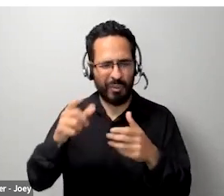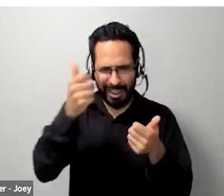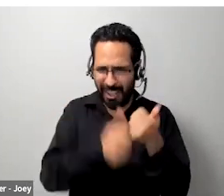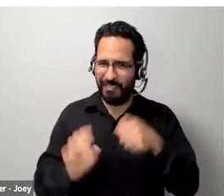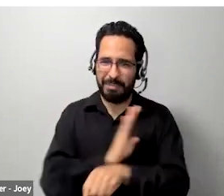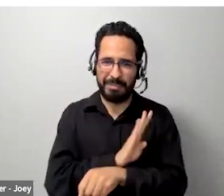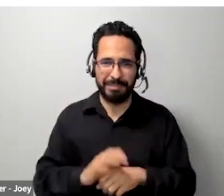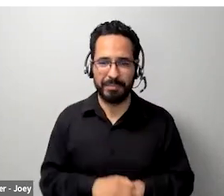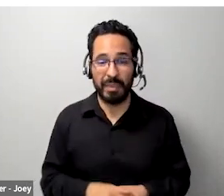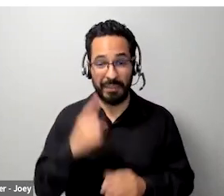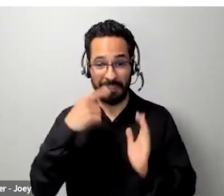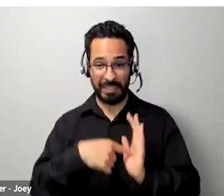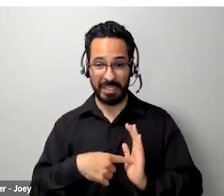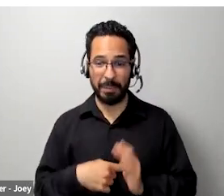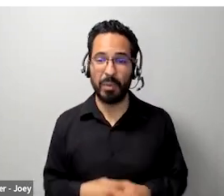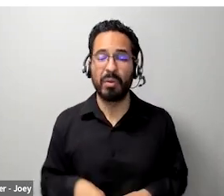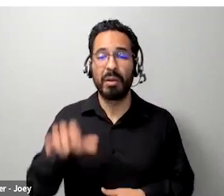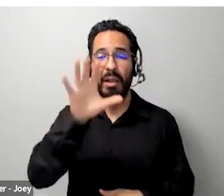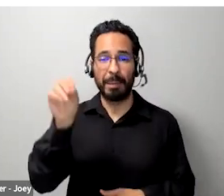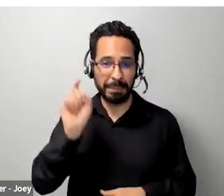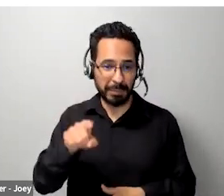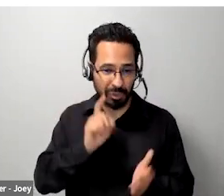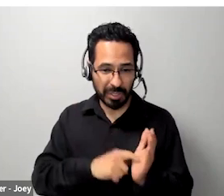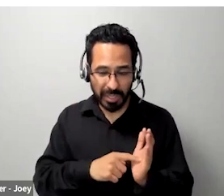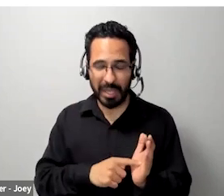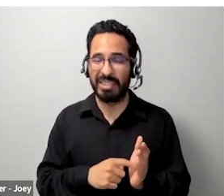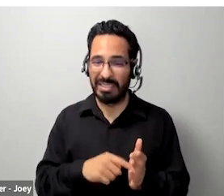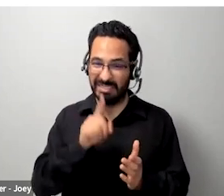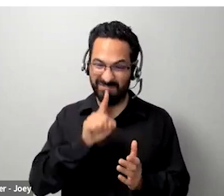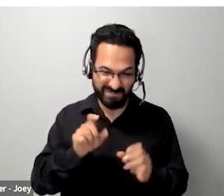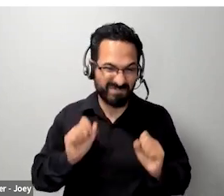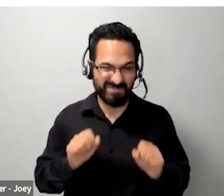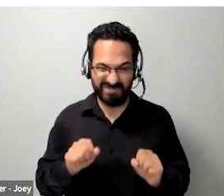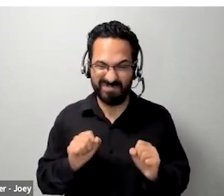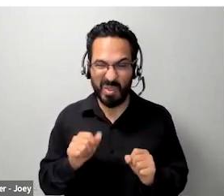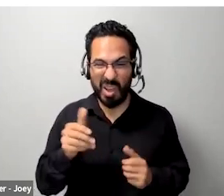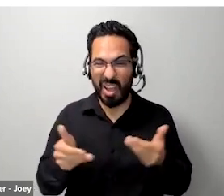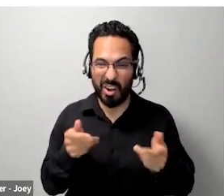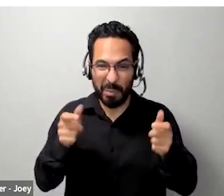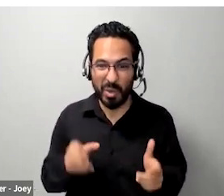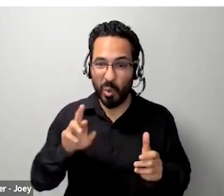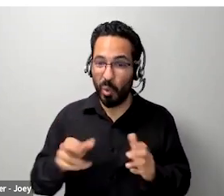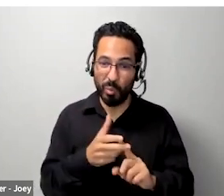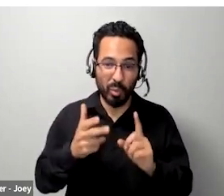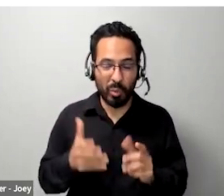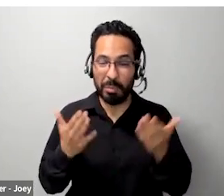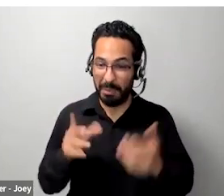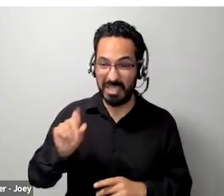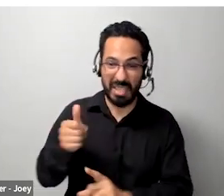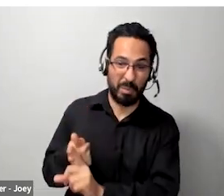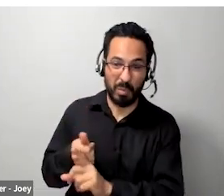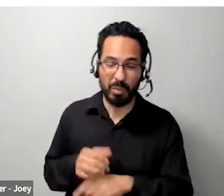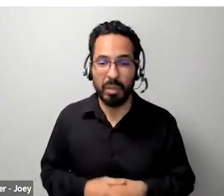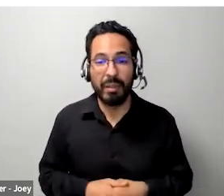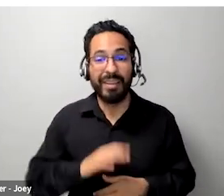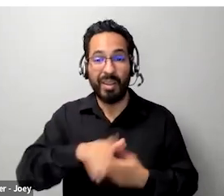industry. For example, companies must recognize that it is highly likely a hiring manager or recruiter may be disabled, and